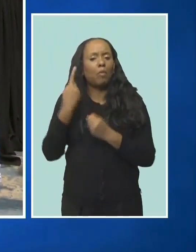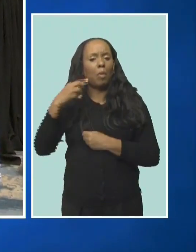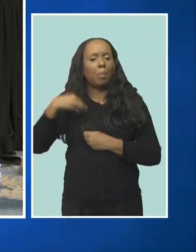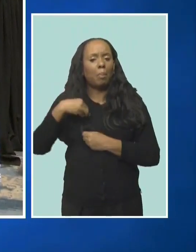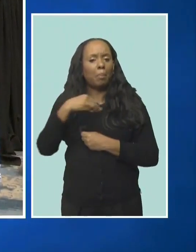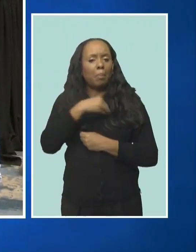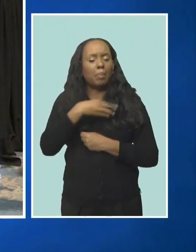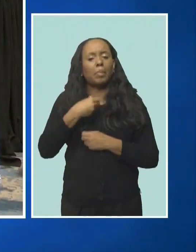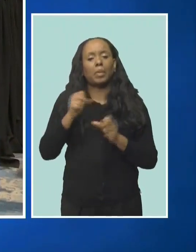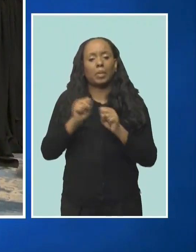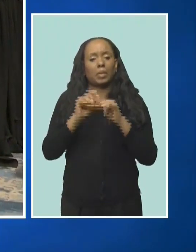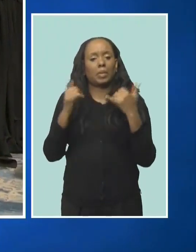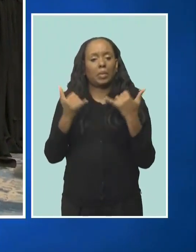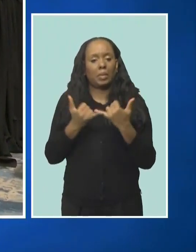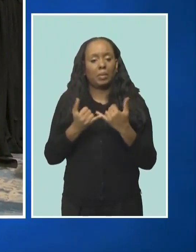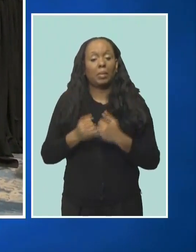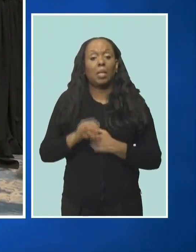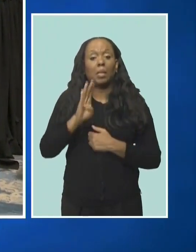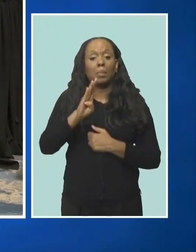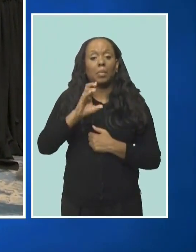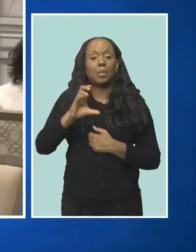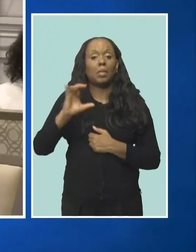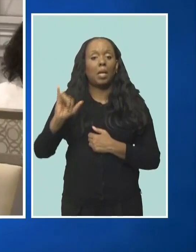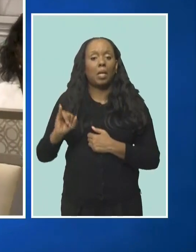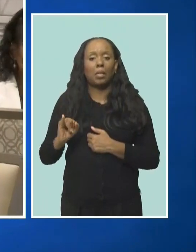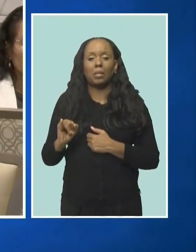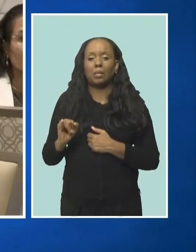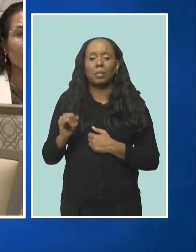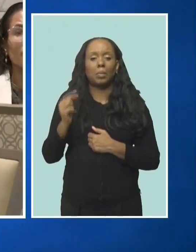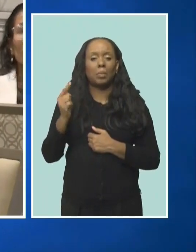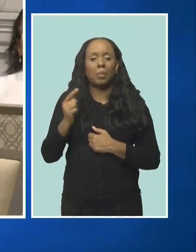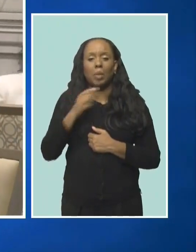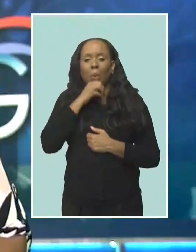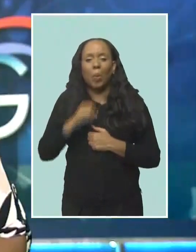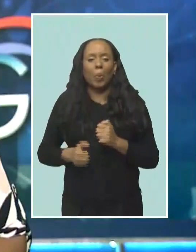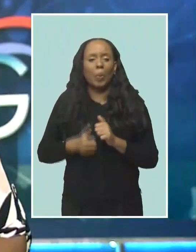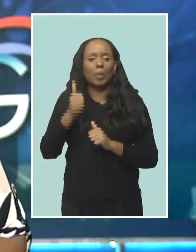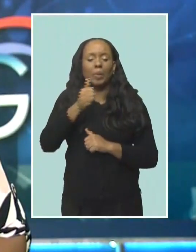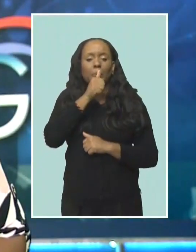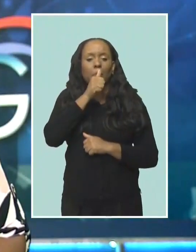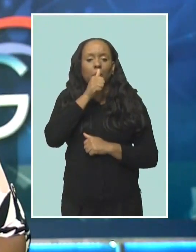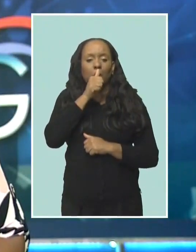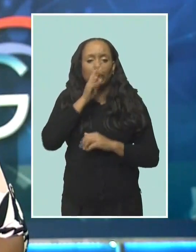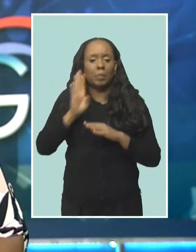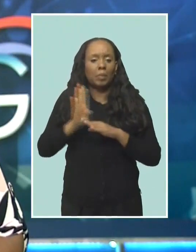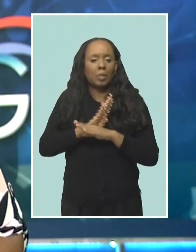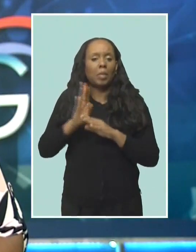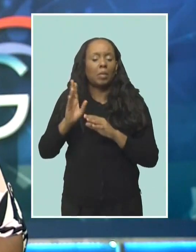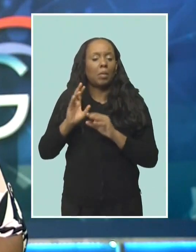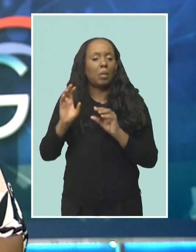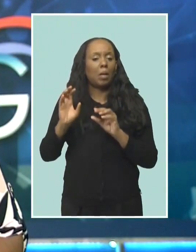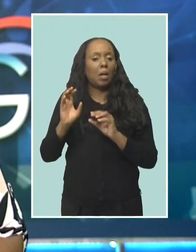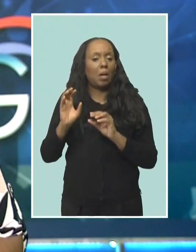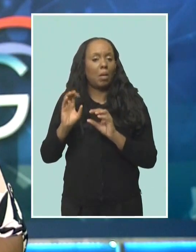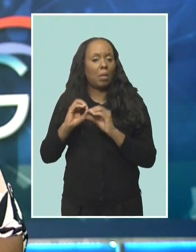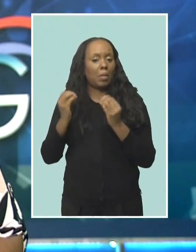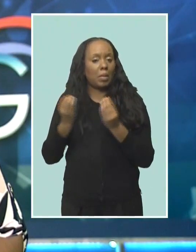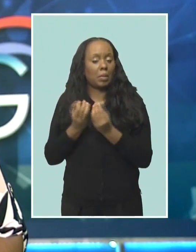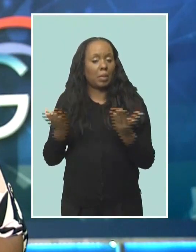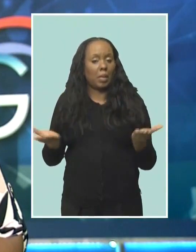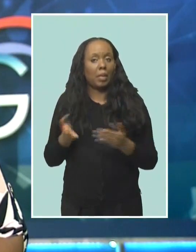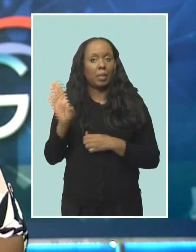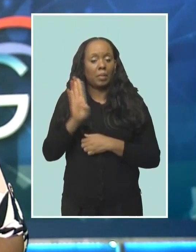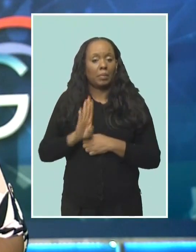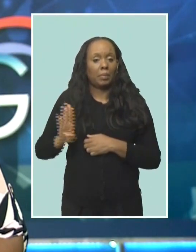in which it serves. He says the BCCI holds the distinction of being the oldest private sector organization in